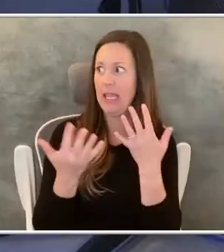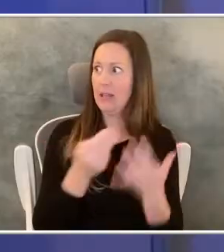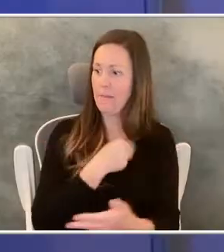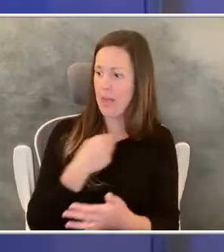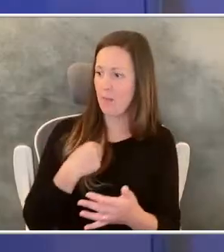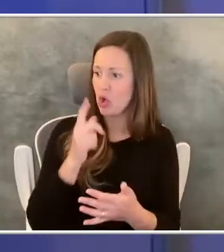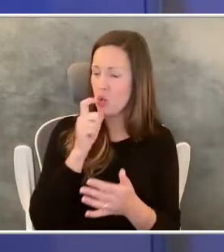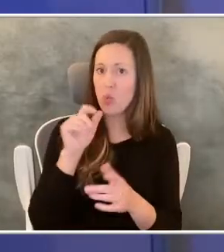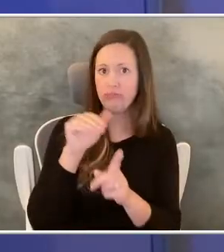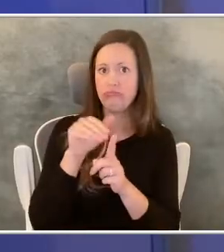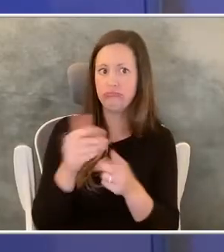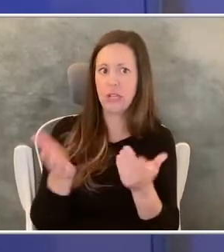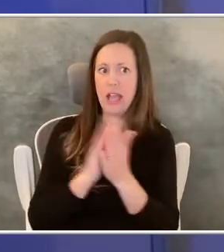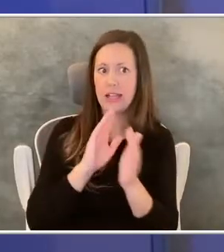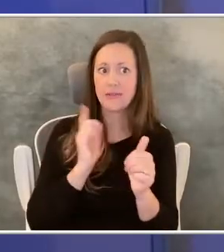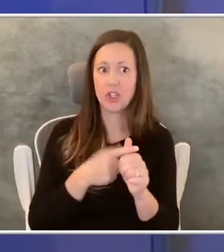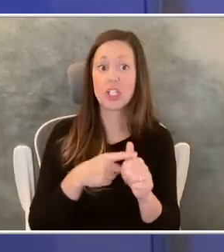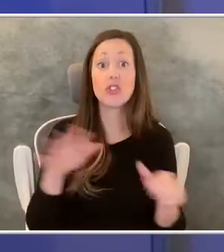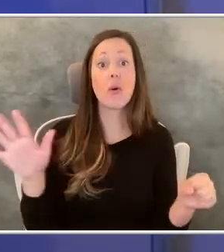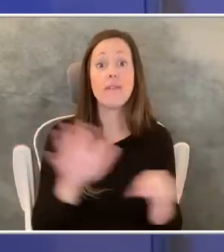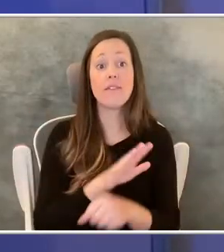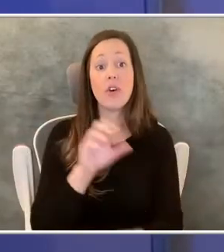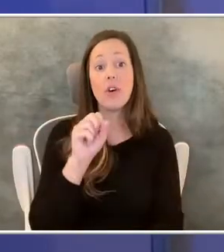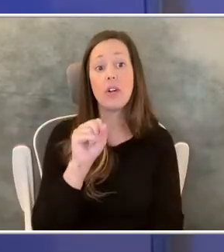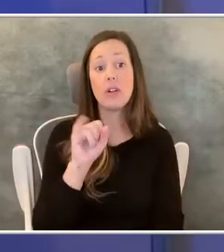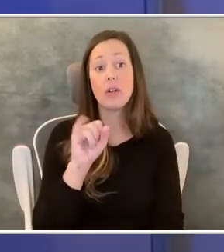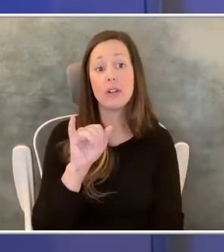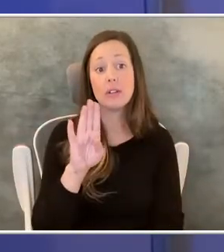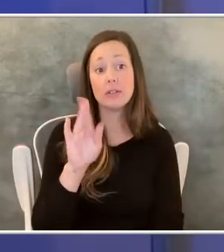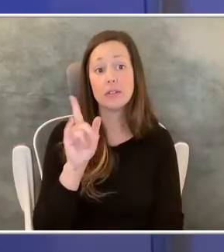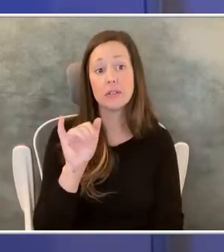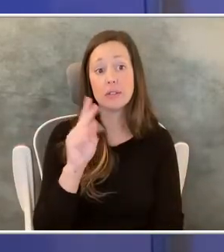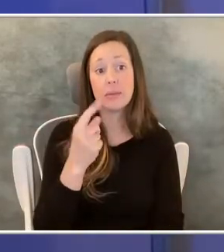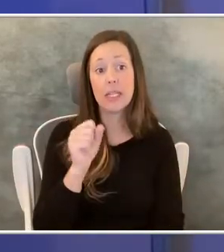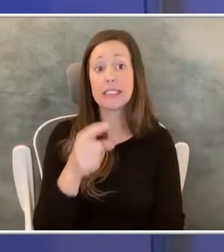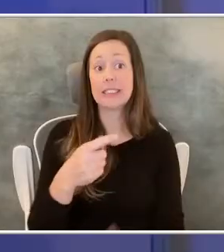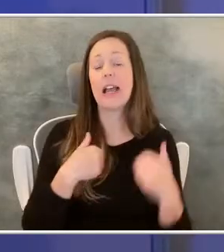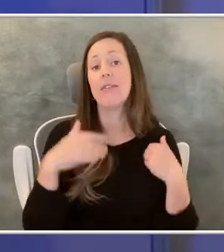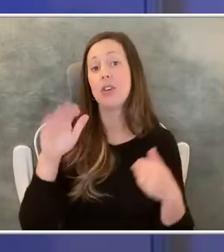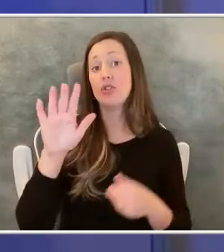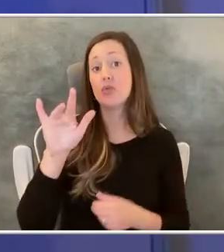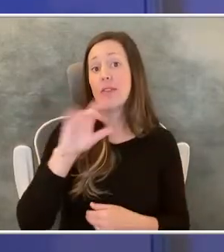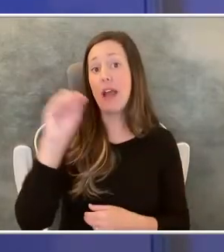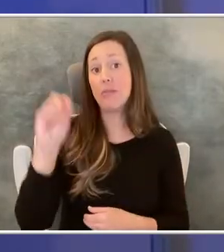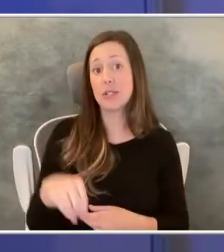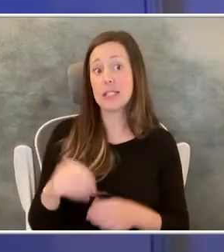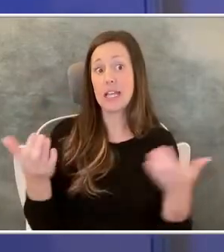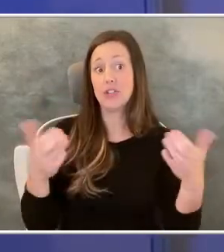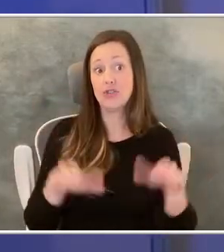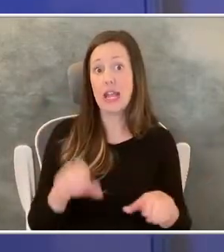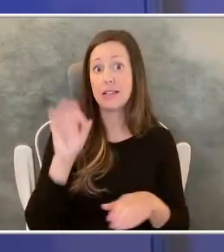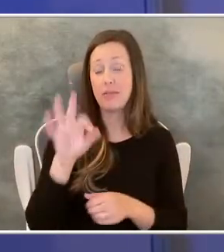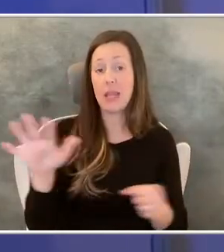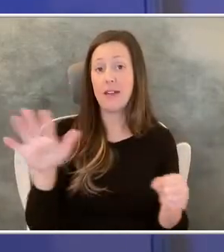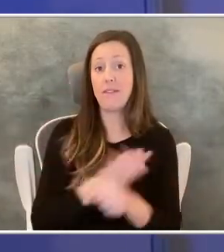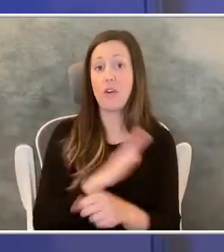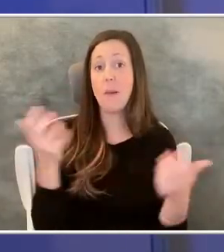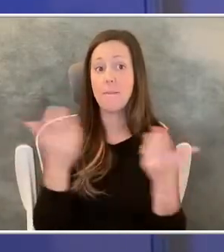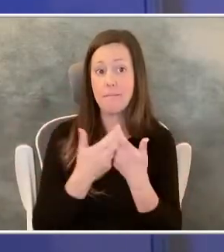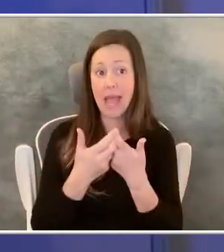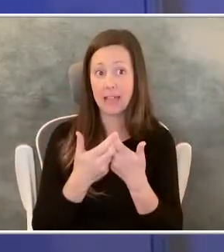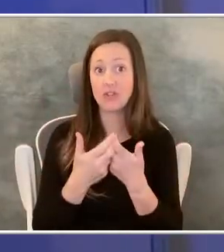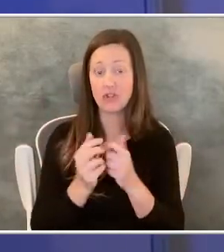So siblings, full siblings, have a 25% chance of being a full match to their